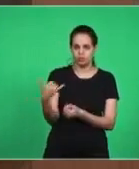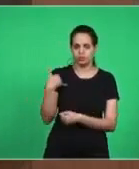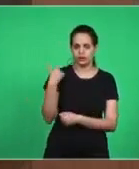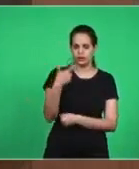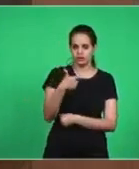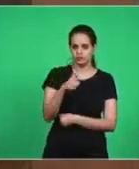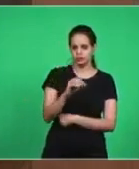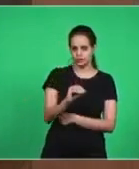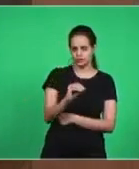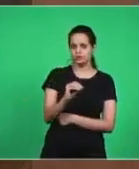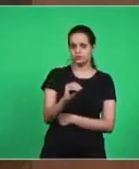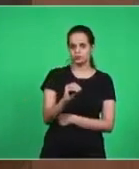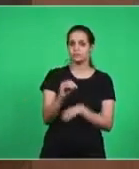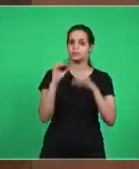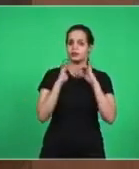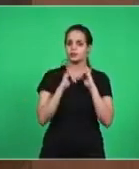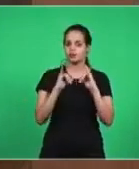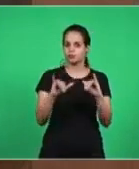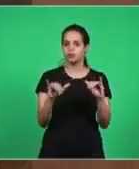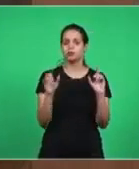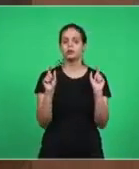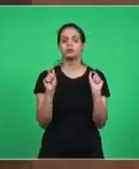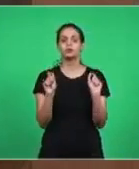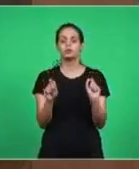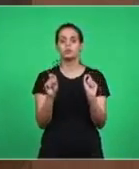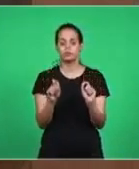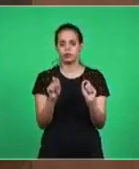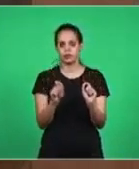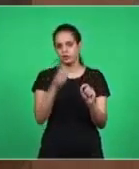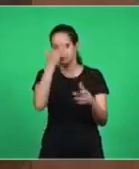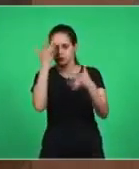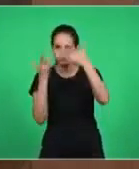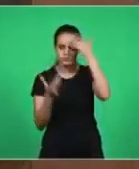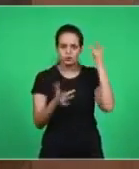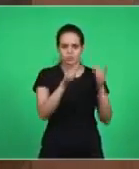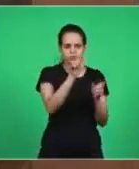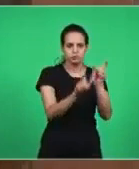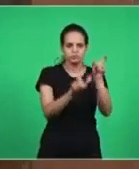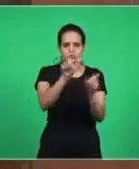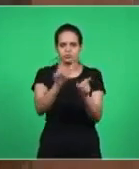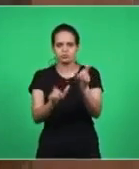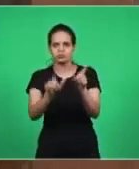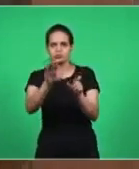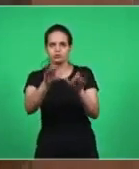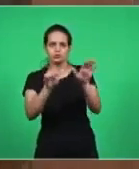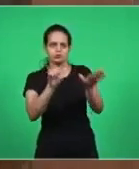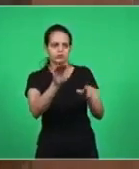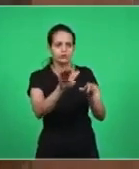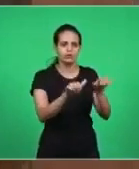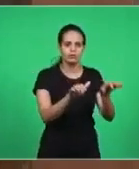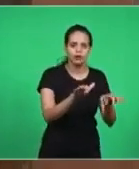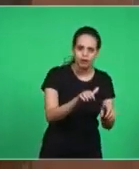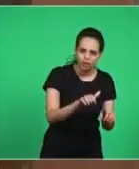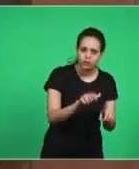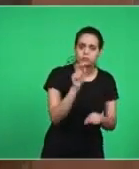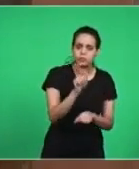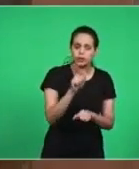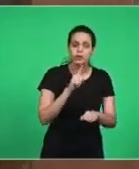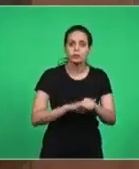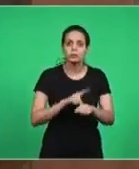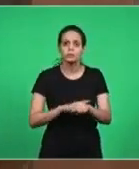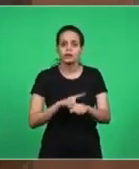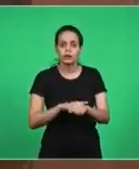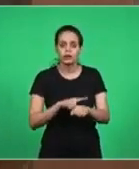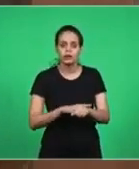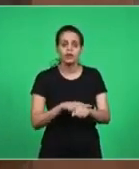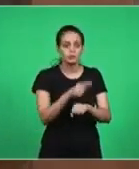He's a youth, a 20-year-old youth. And he's speaking about the ones who have been called, taken out of the public